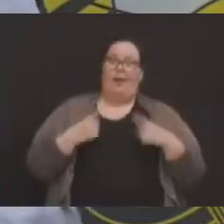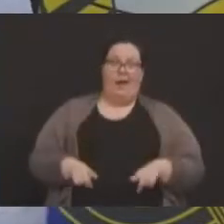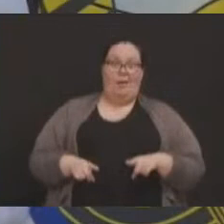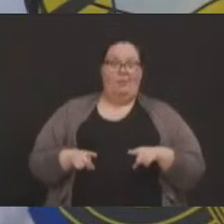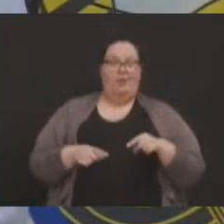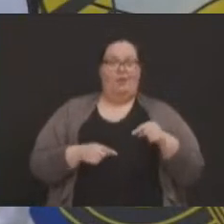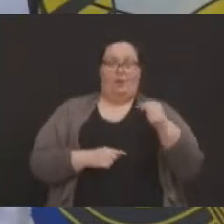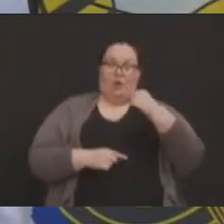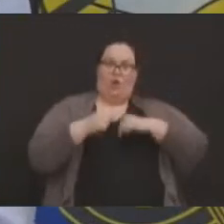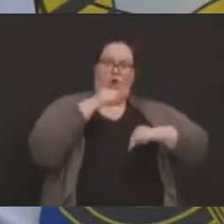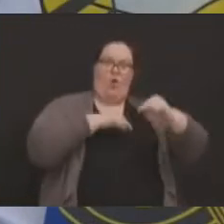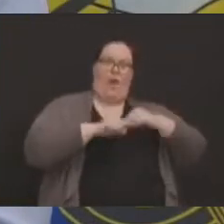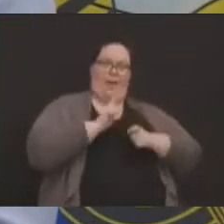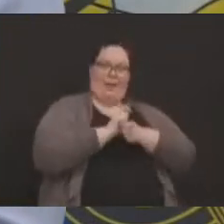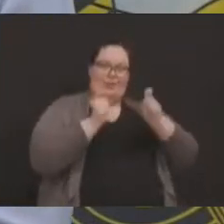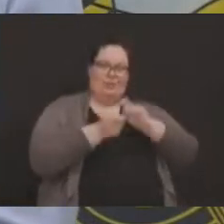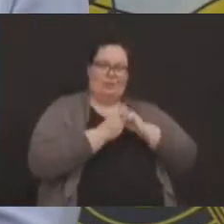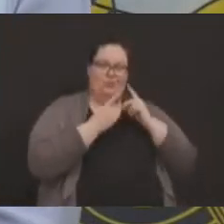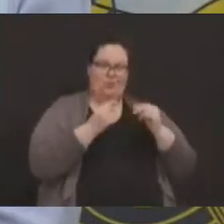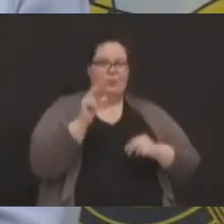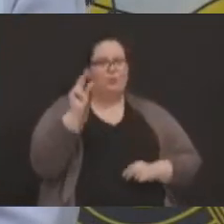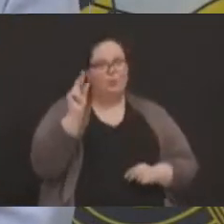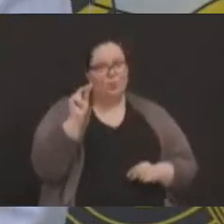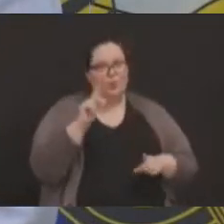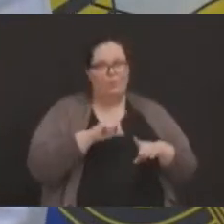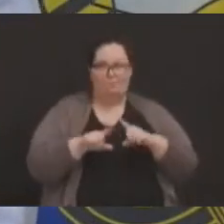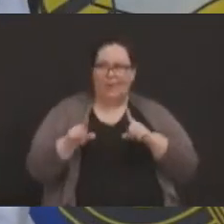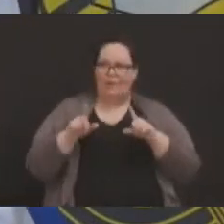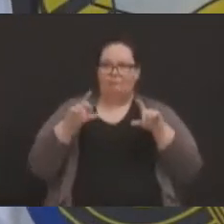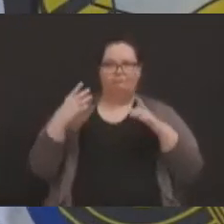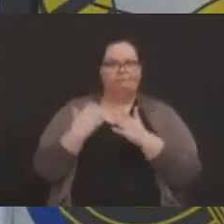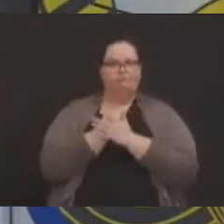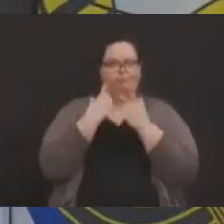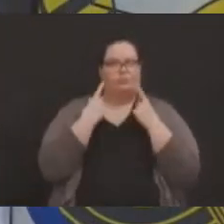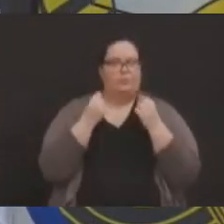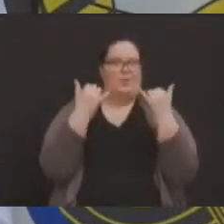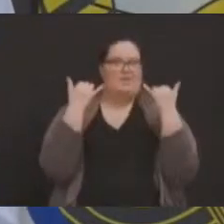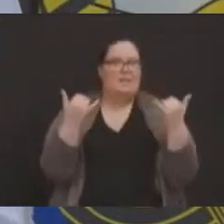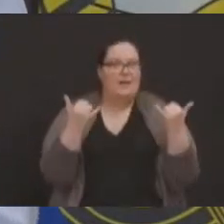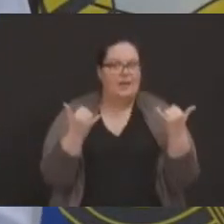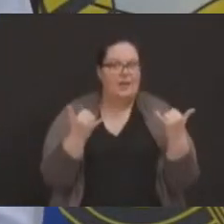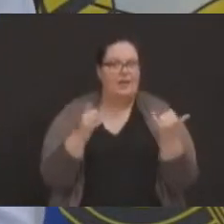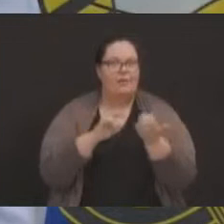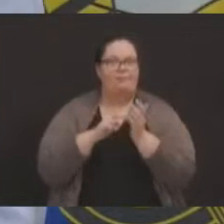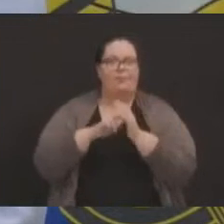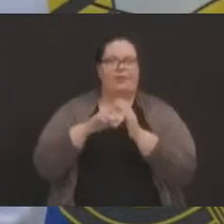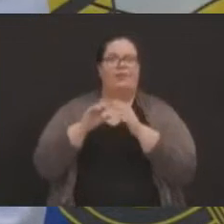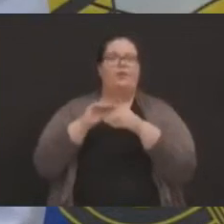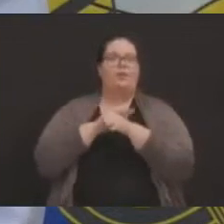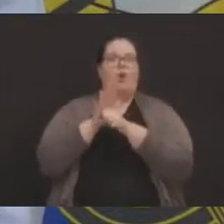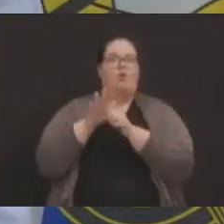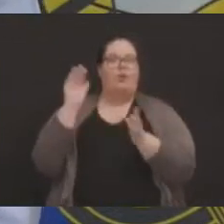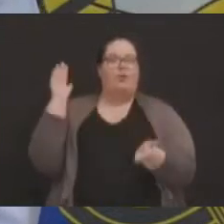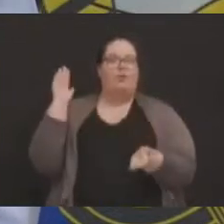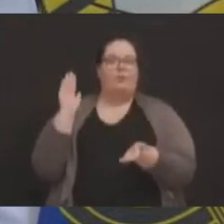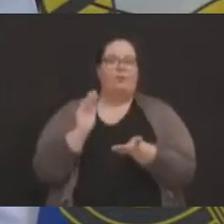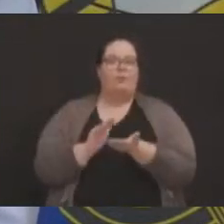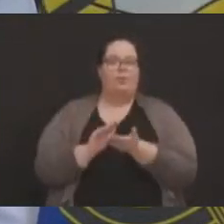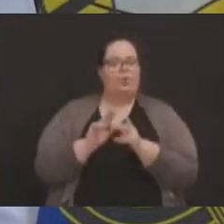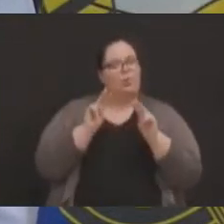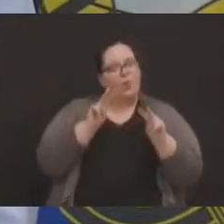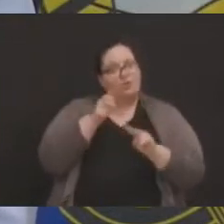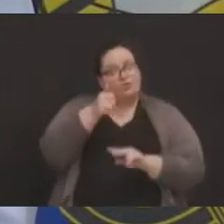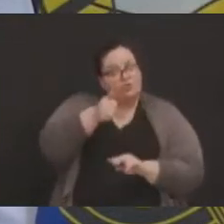ourselves and our families for symptoms of COVID-19. And when those symptoms emerge, seek testing as quickly as possible. The symptomatic testing